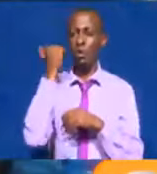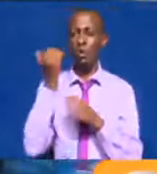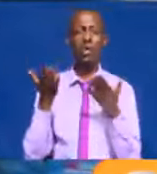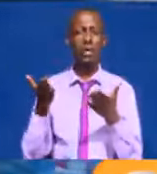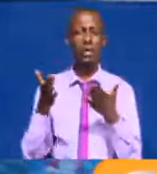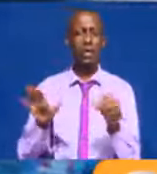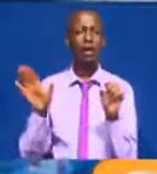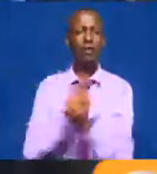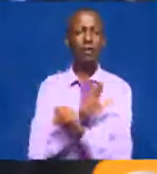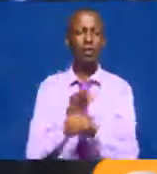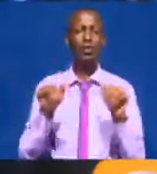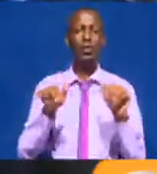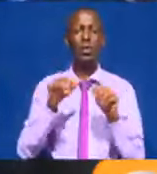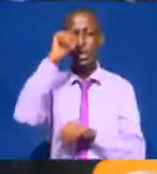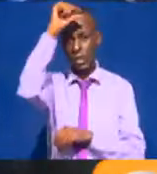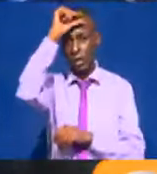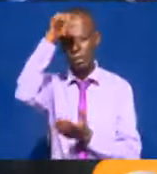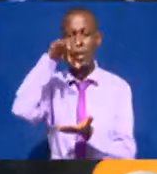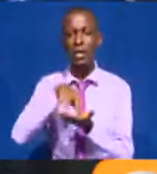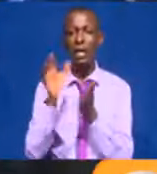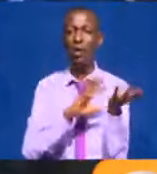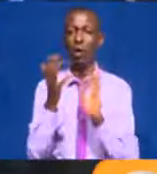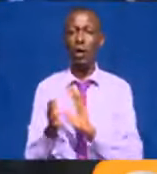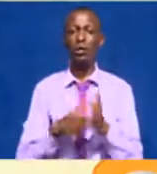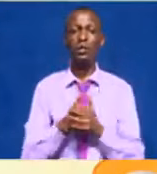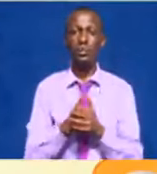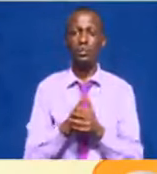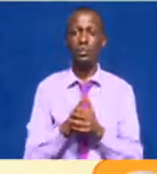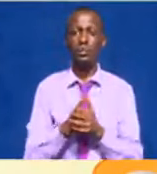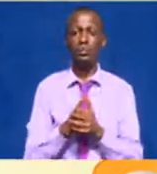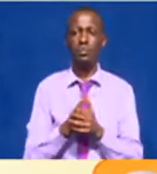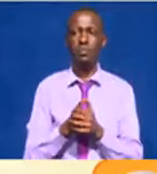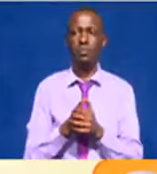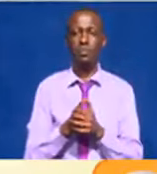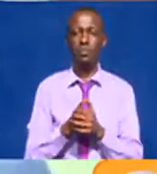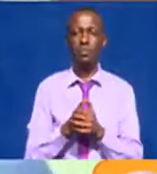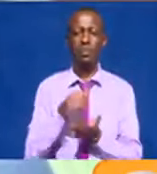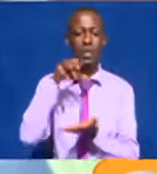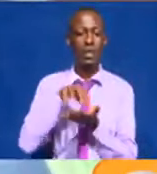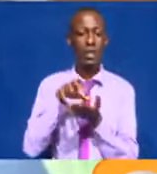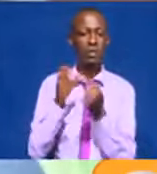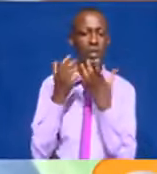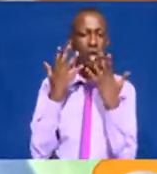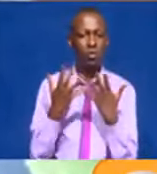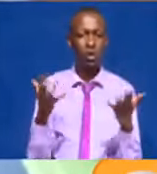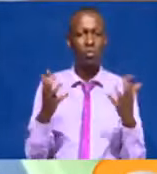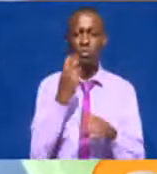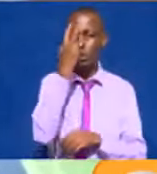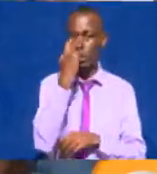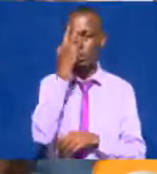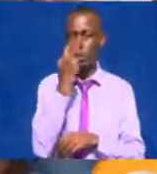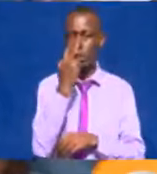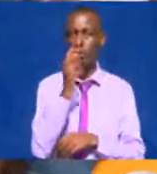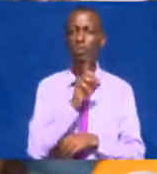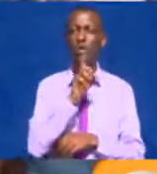state would bring against them. Gilbert Kea Katana. The prosecution's team laid out the charges that warranted the suspects to be